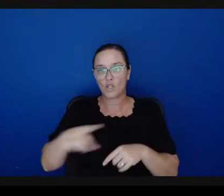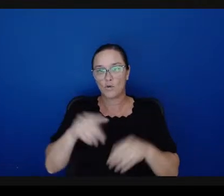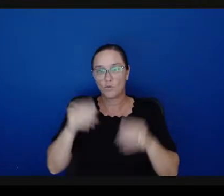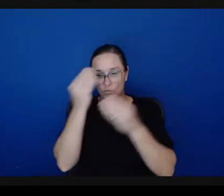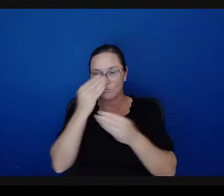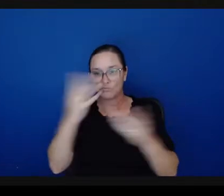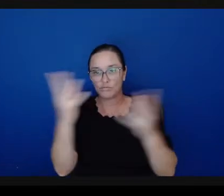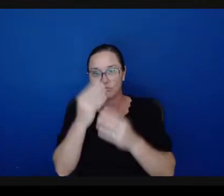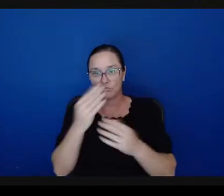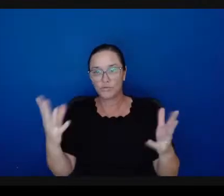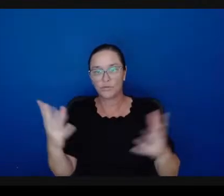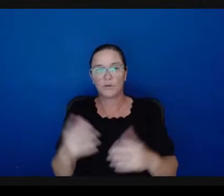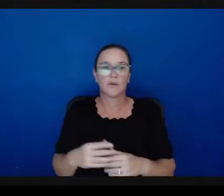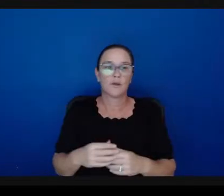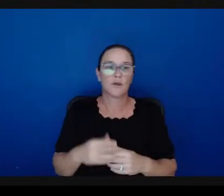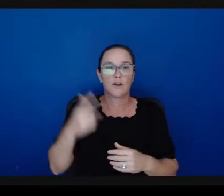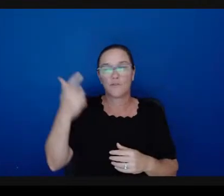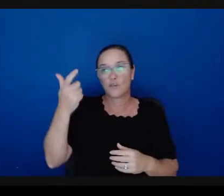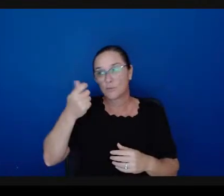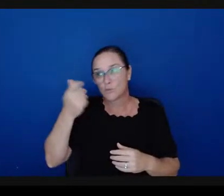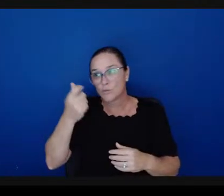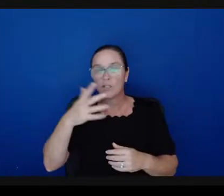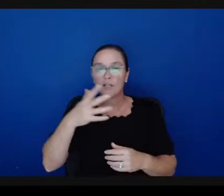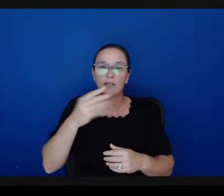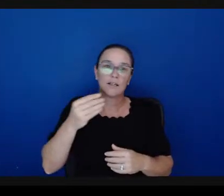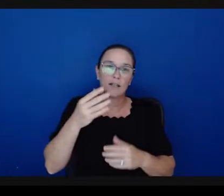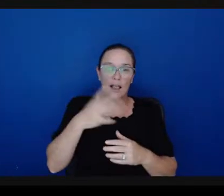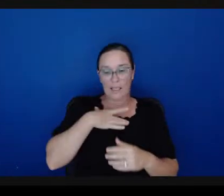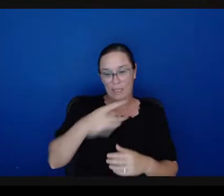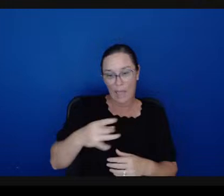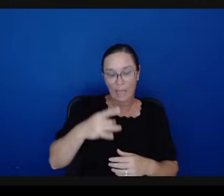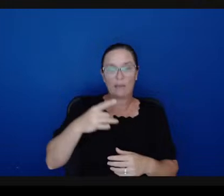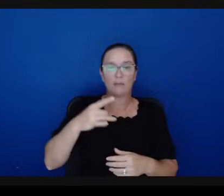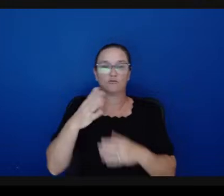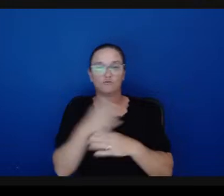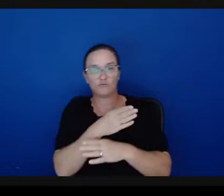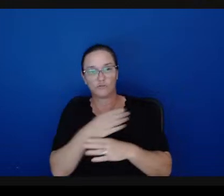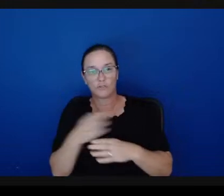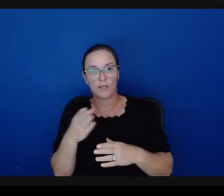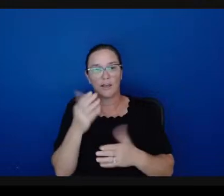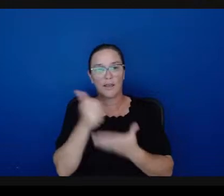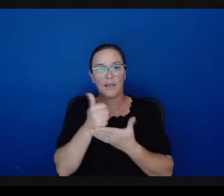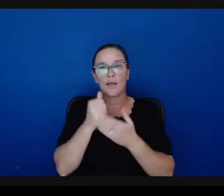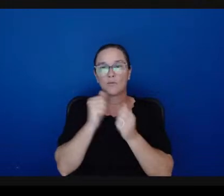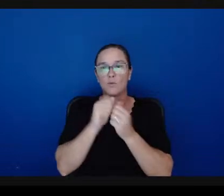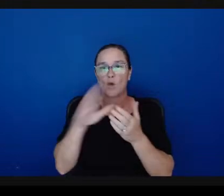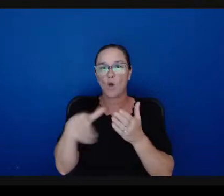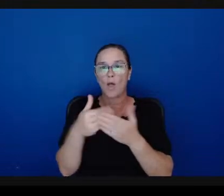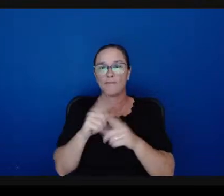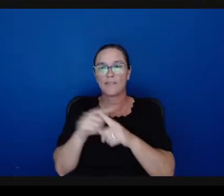like subscriptions and shares. I know everybody says it, but it does help on all the different platforms.